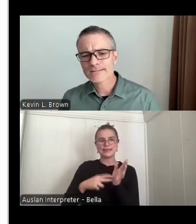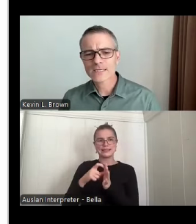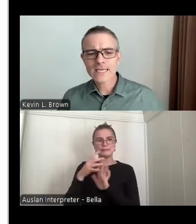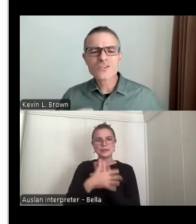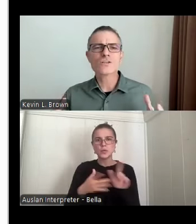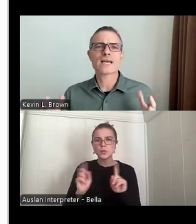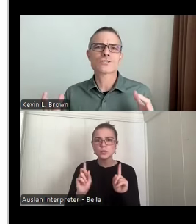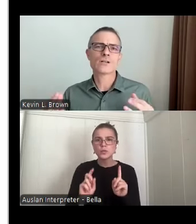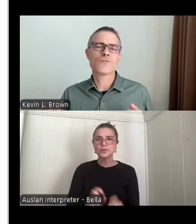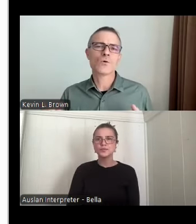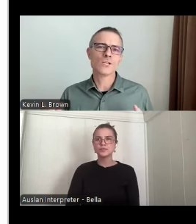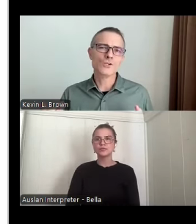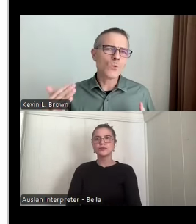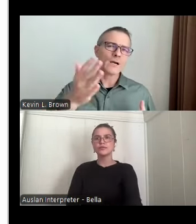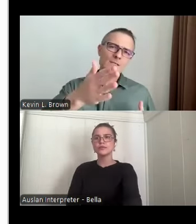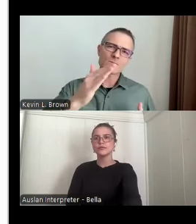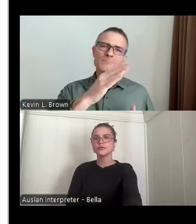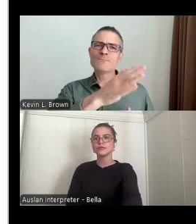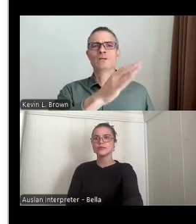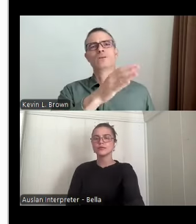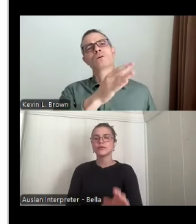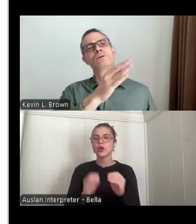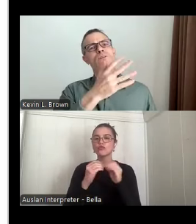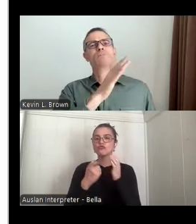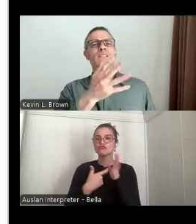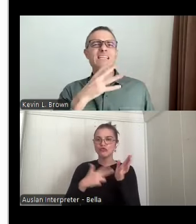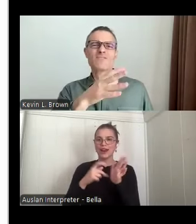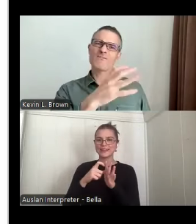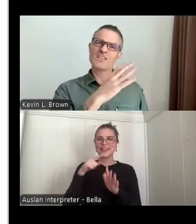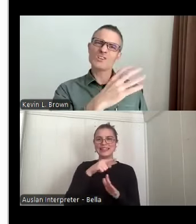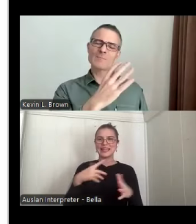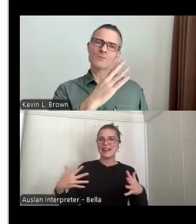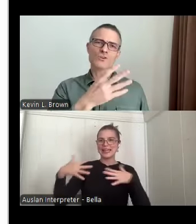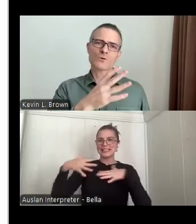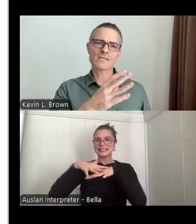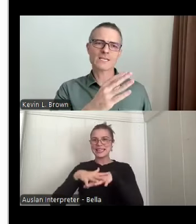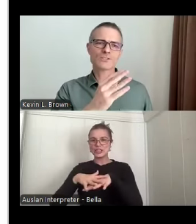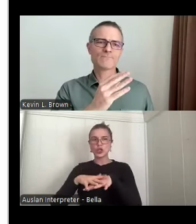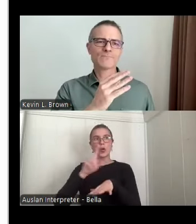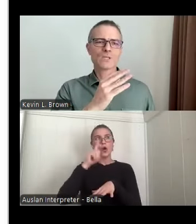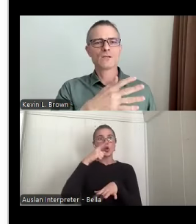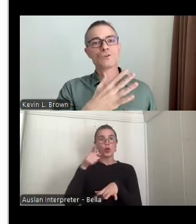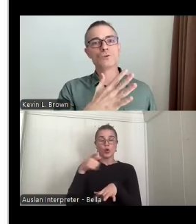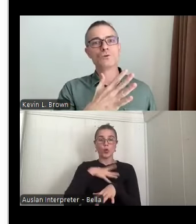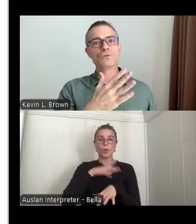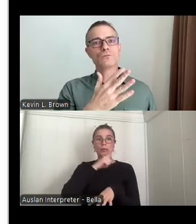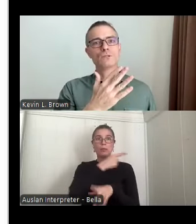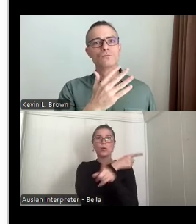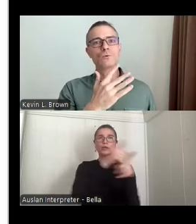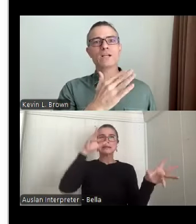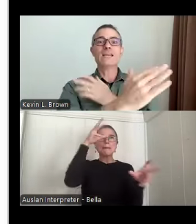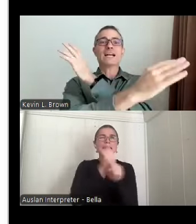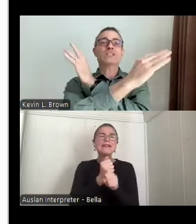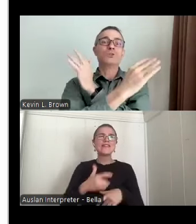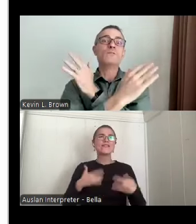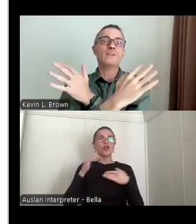the intersection of what you want people in the world to believe and feel about your organization to